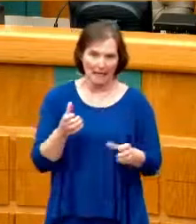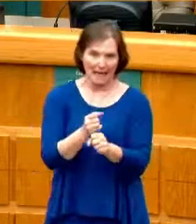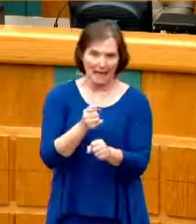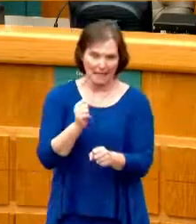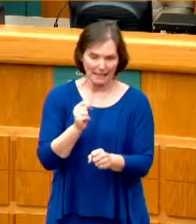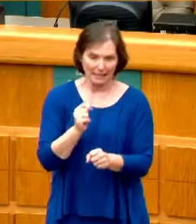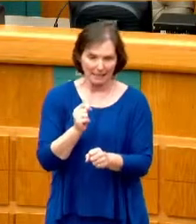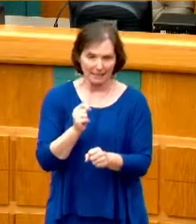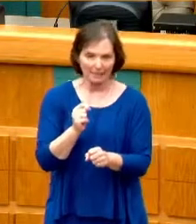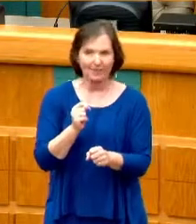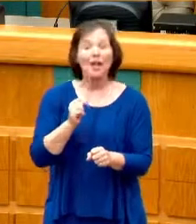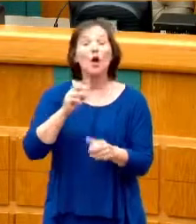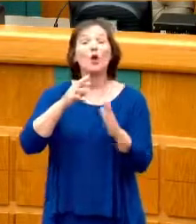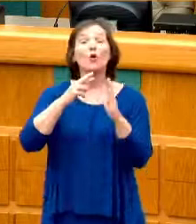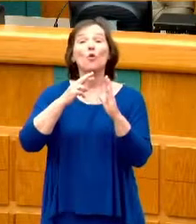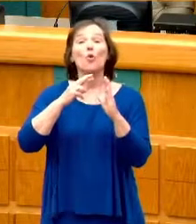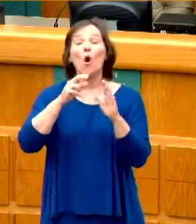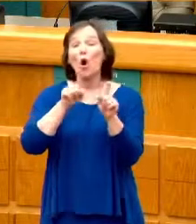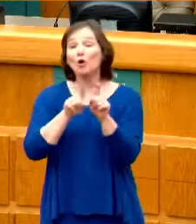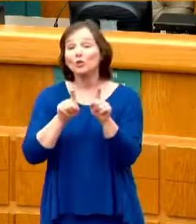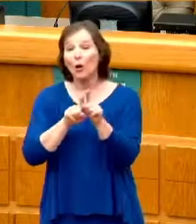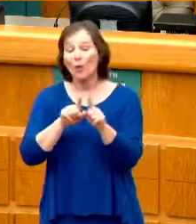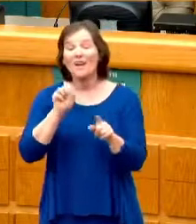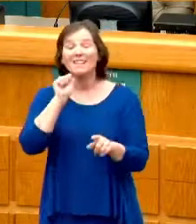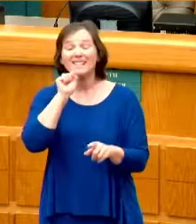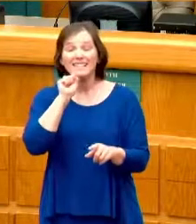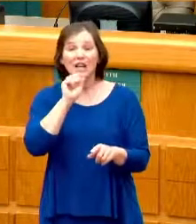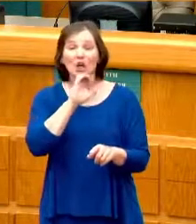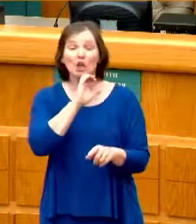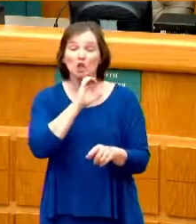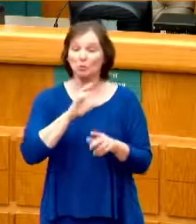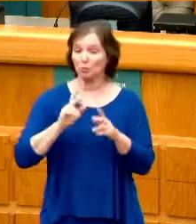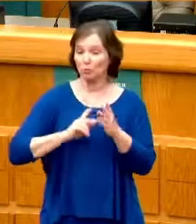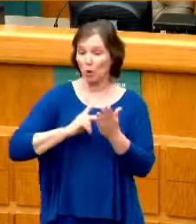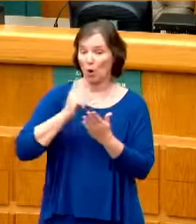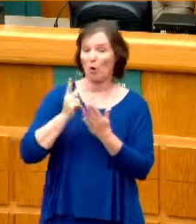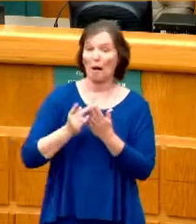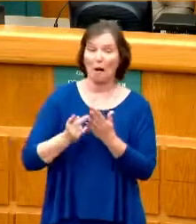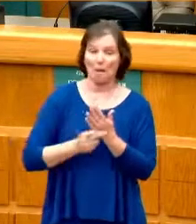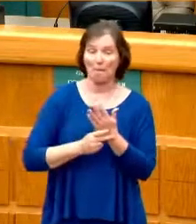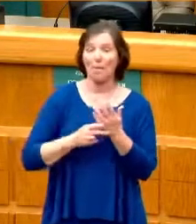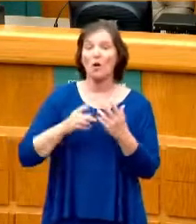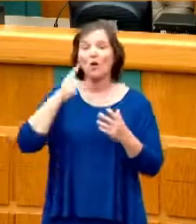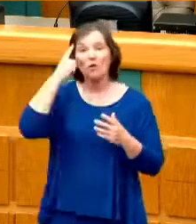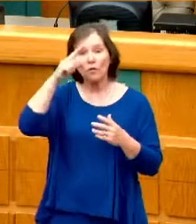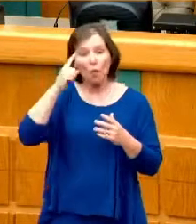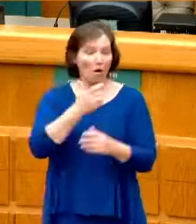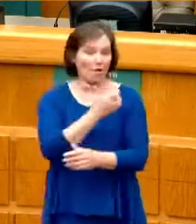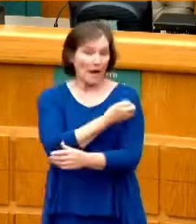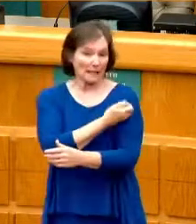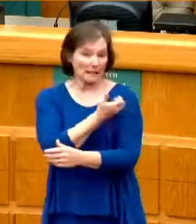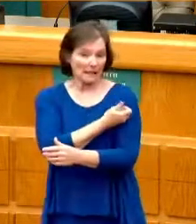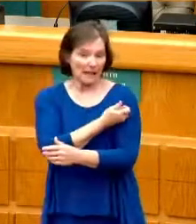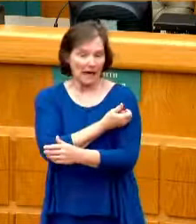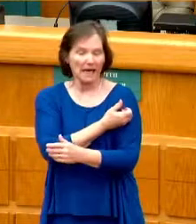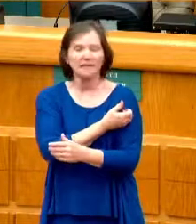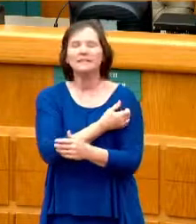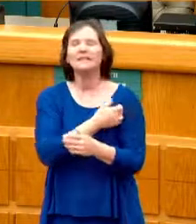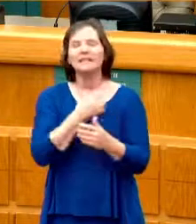hotline tomorrow, Friday, April 9th at noon. Seniors and homebound residents can call